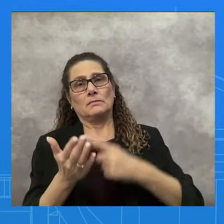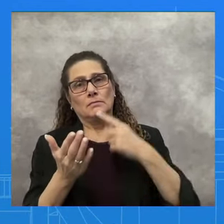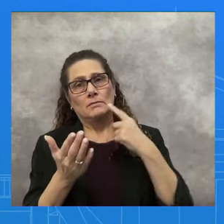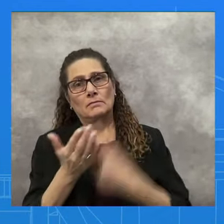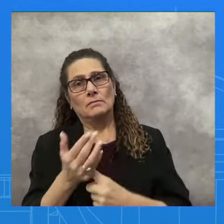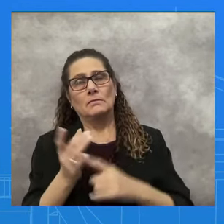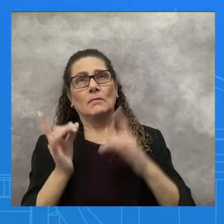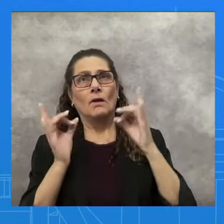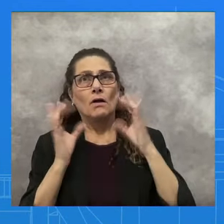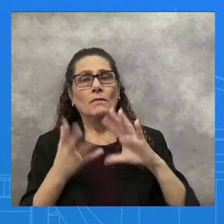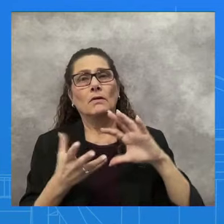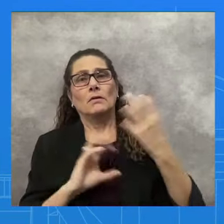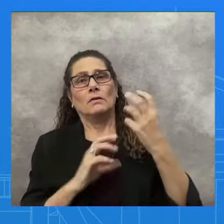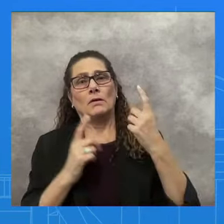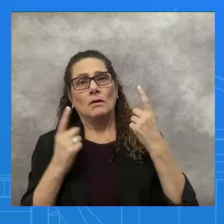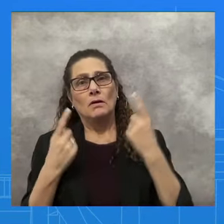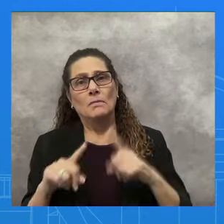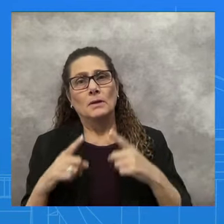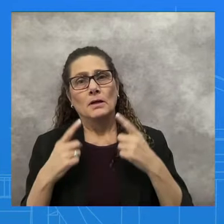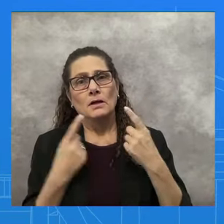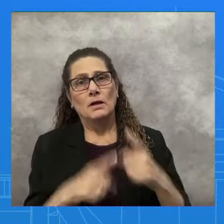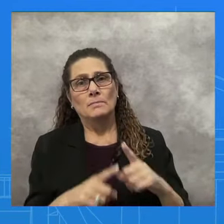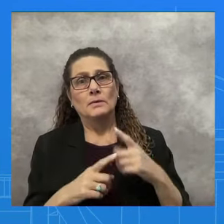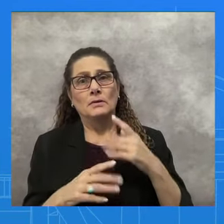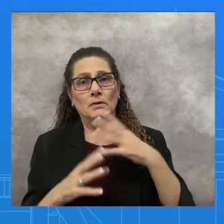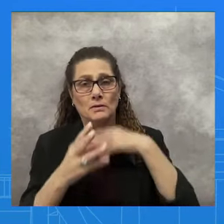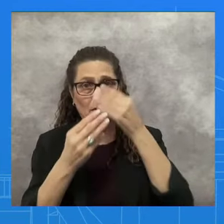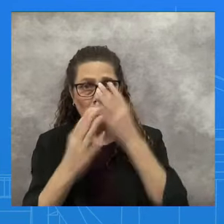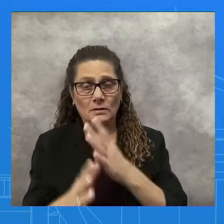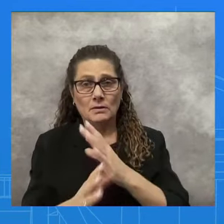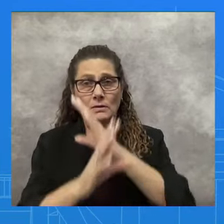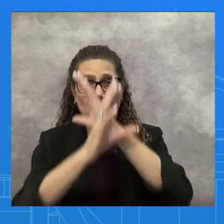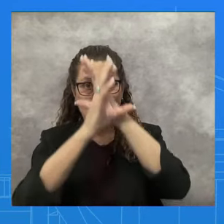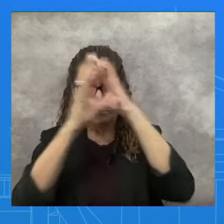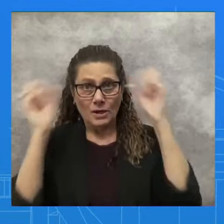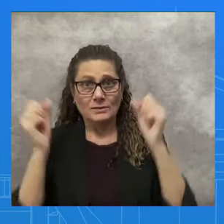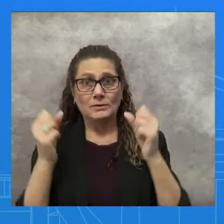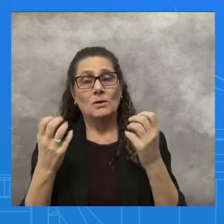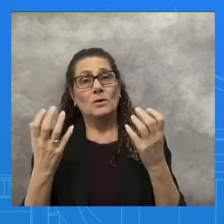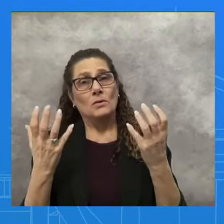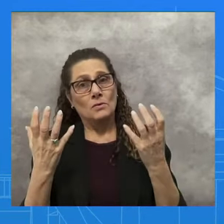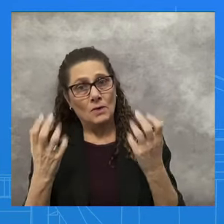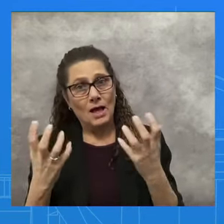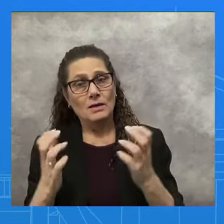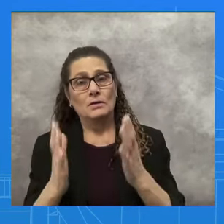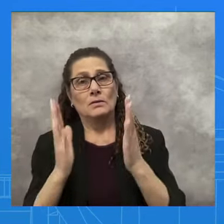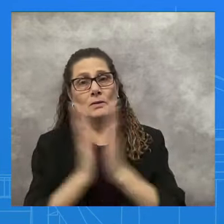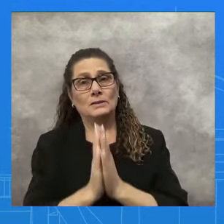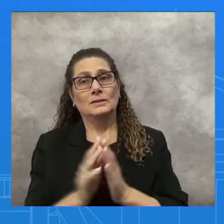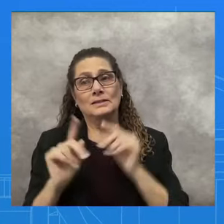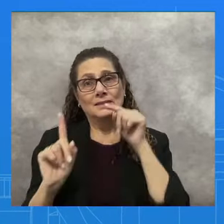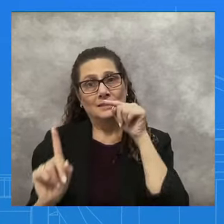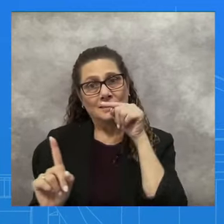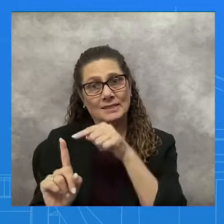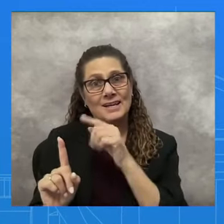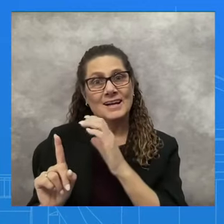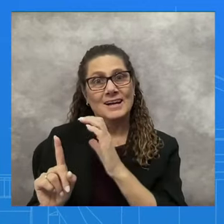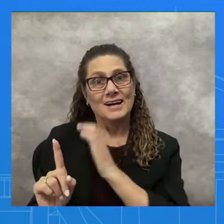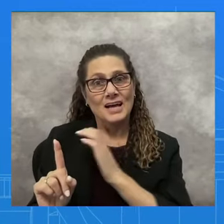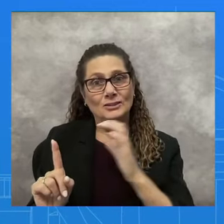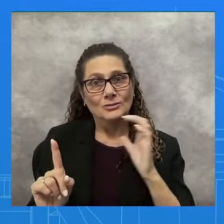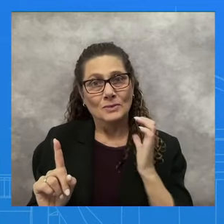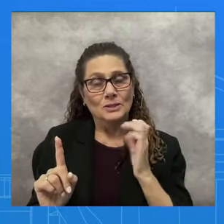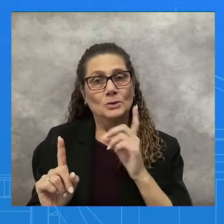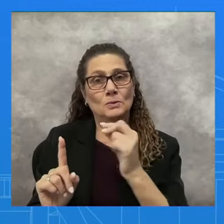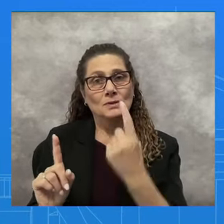done. I talk about what Congress, what he's been able to do with Congress, and I've talked about what are the next steps. And so, look, we have seen from Americans across